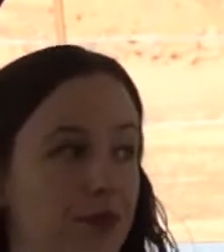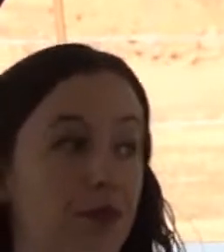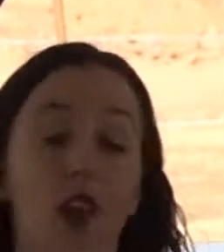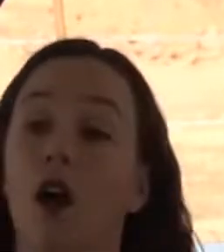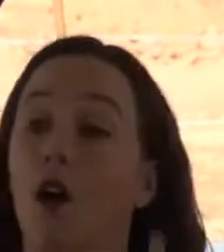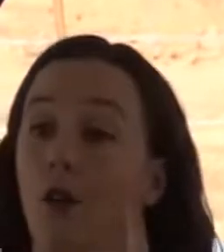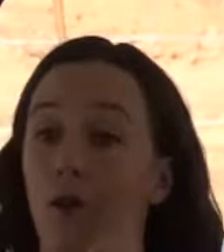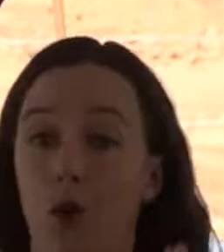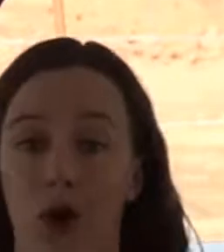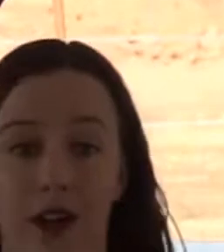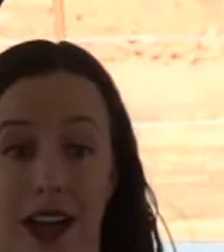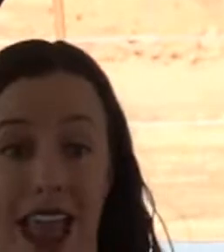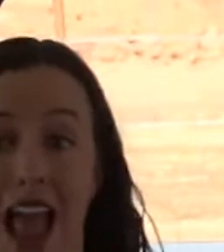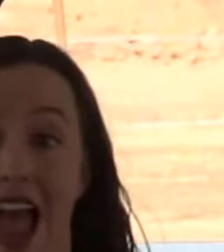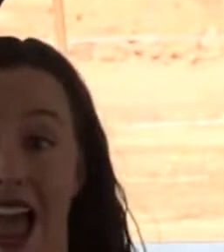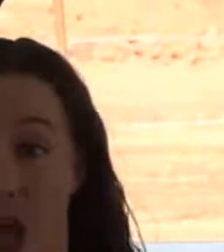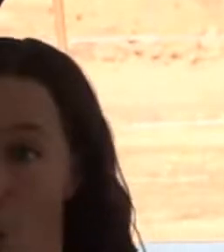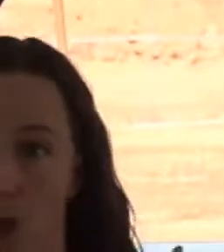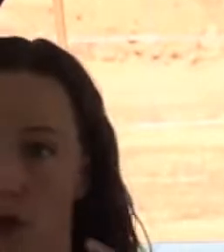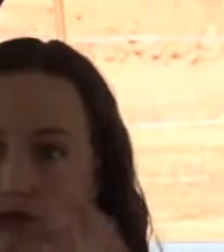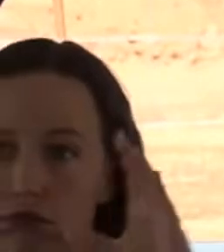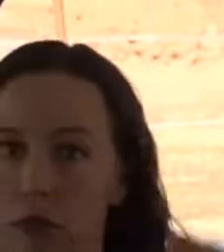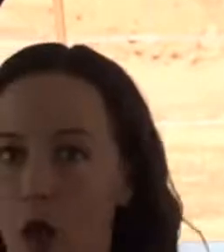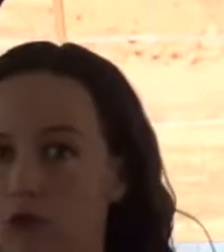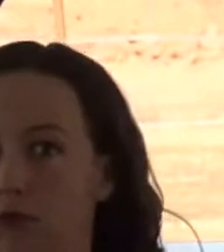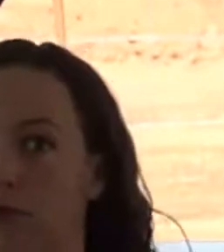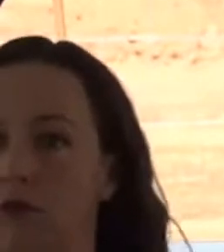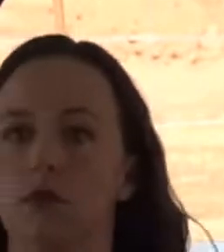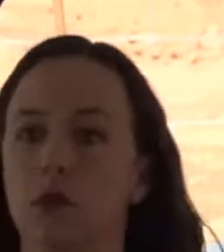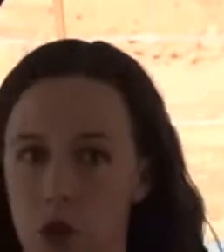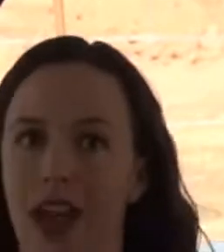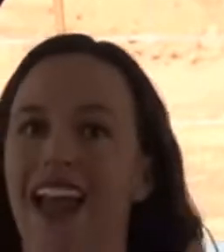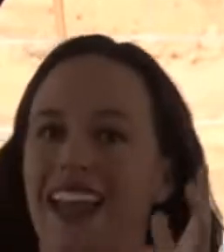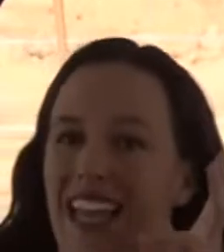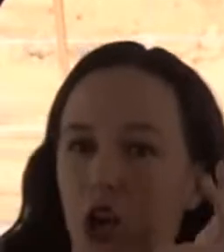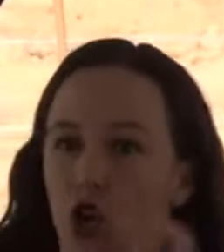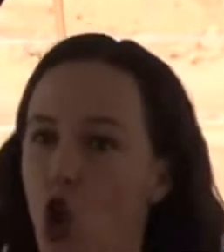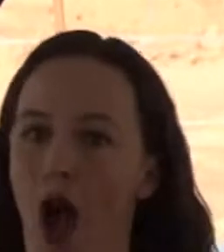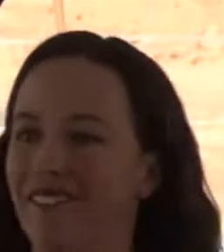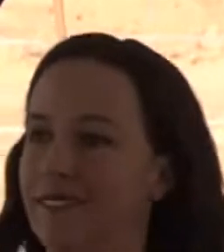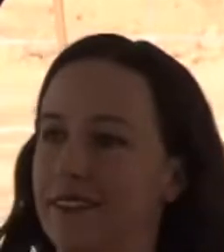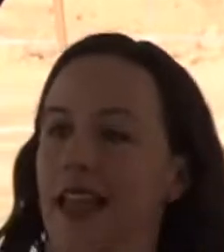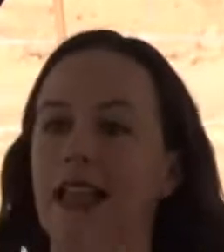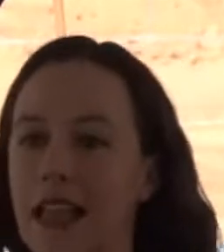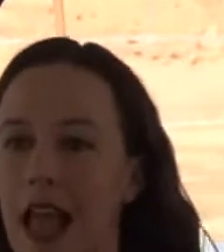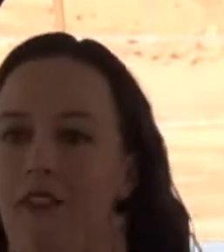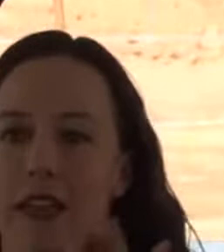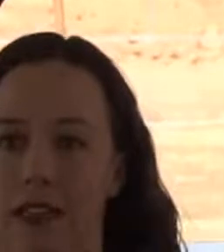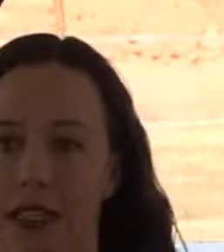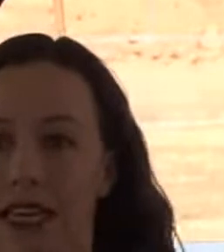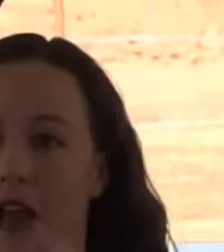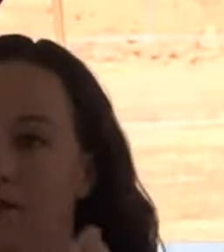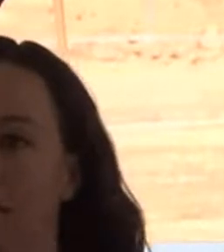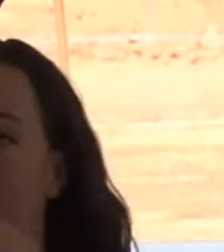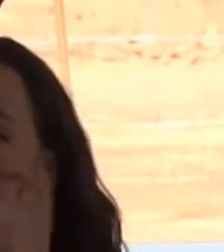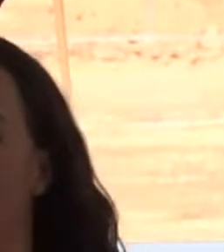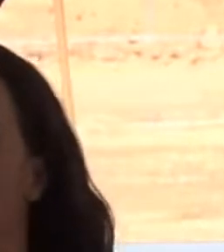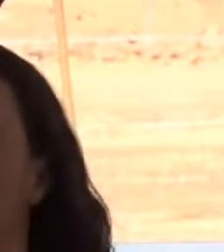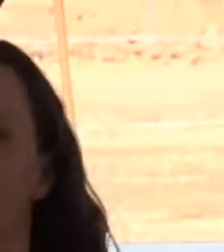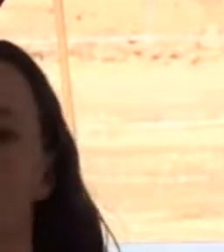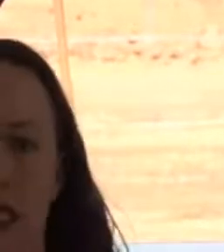our employers, I hear this every time I meet. We just can't find enough workers, especially now, right, with the